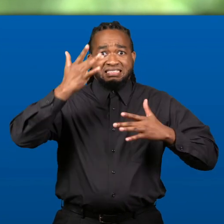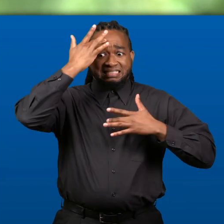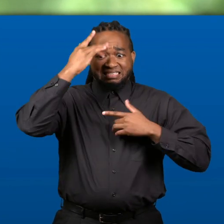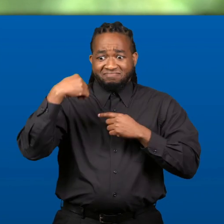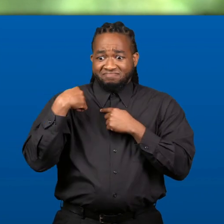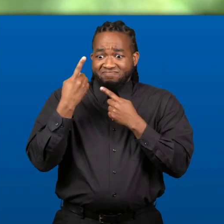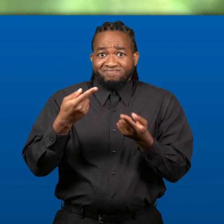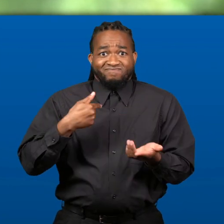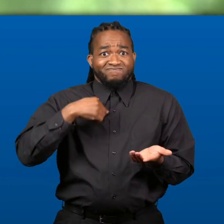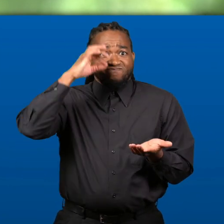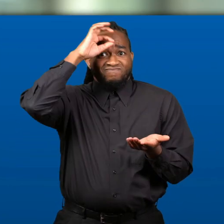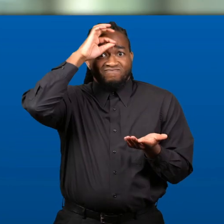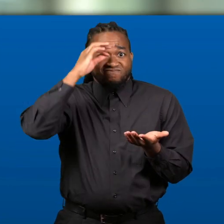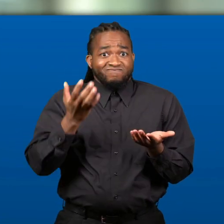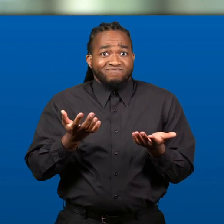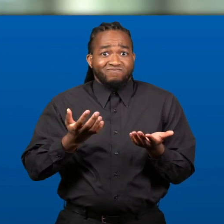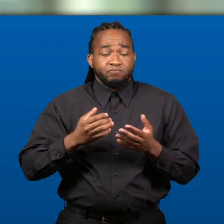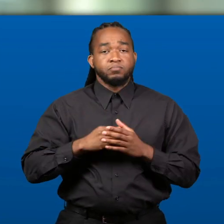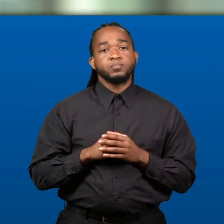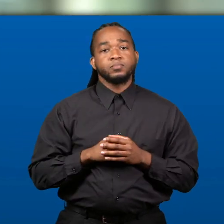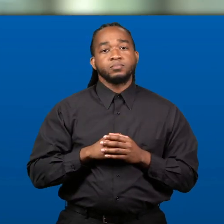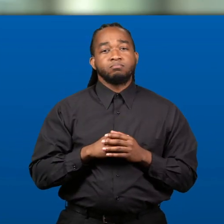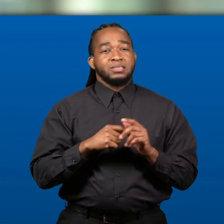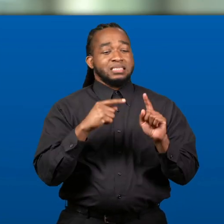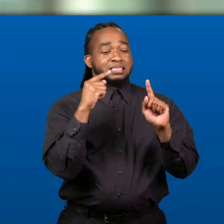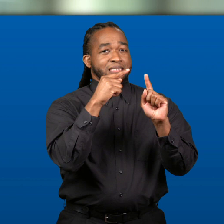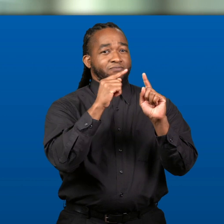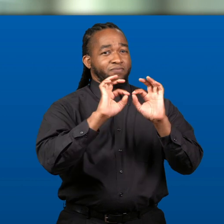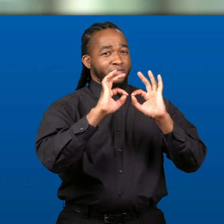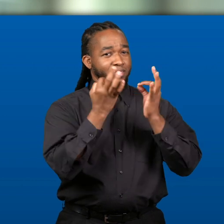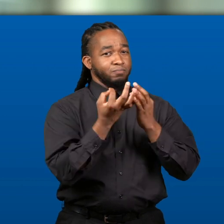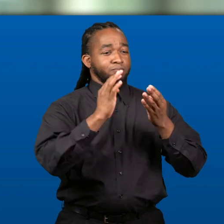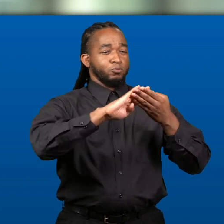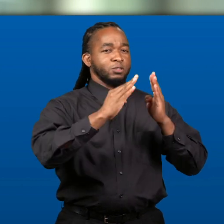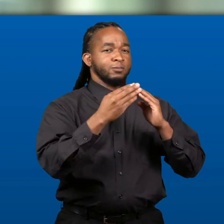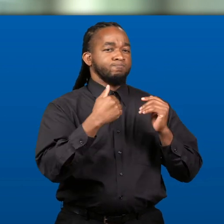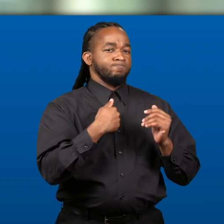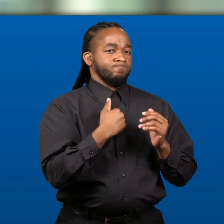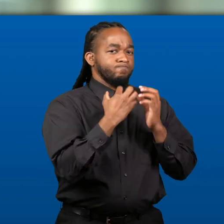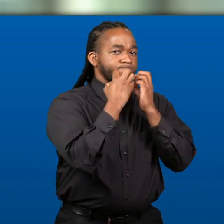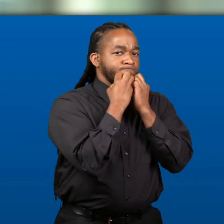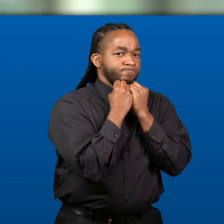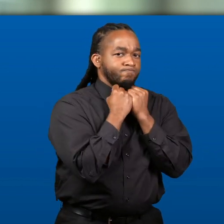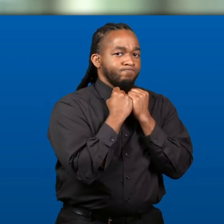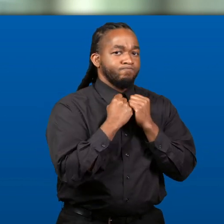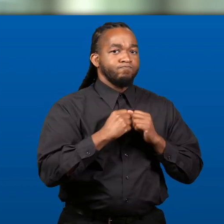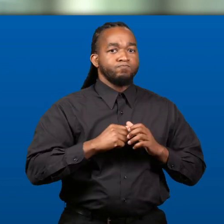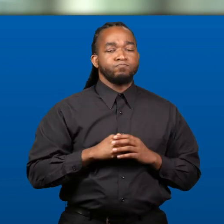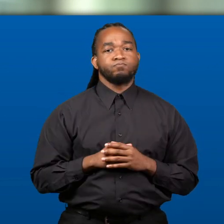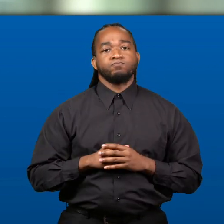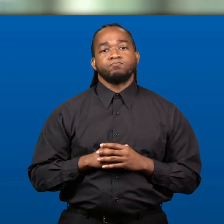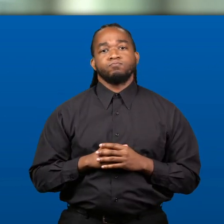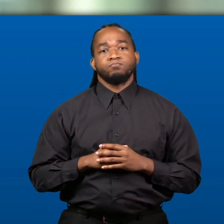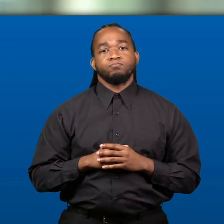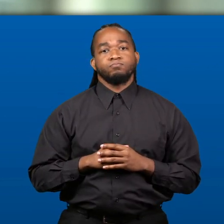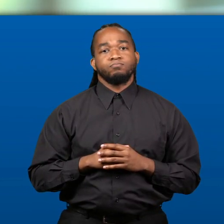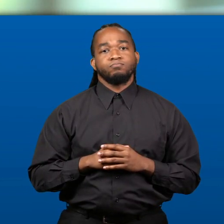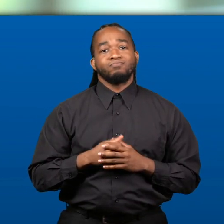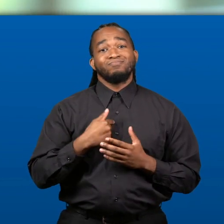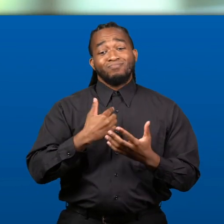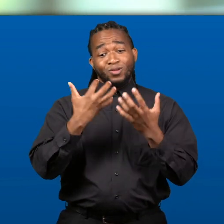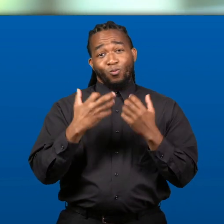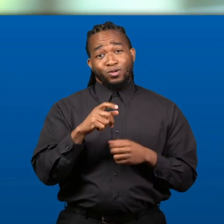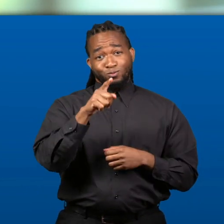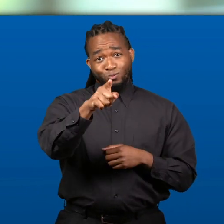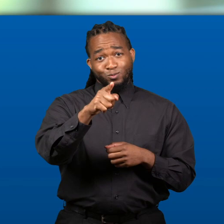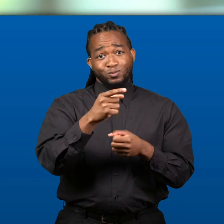might not know that I'm sick. Yo uso una máscara para mi familia y la comunidad.